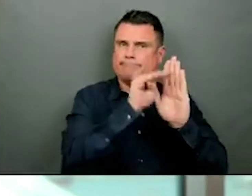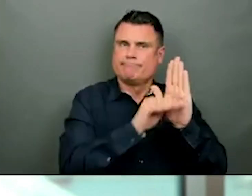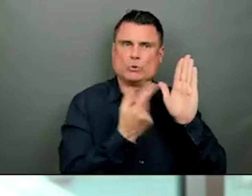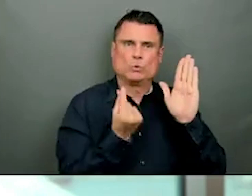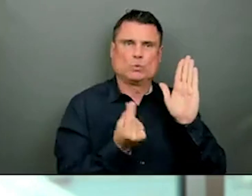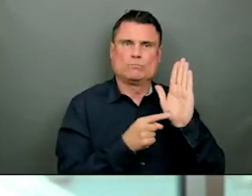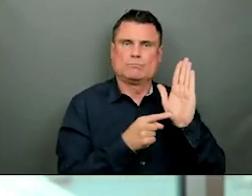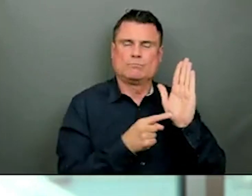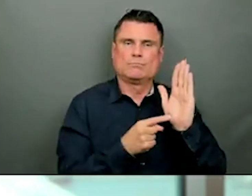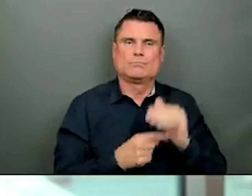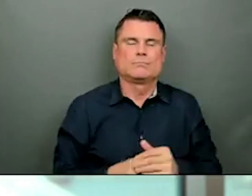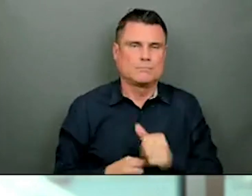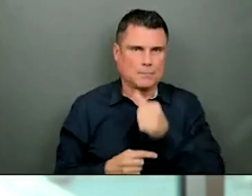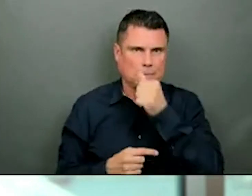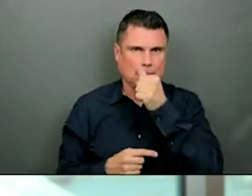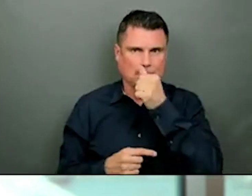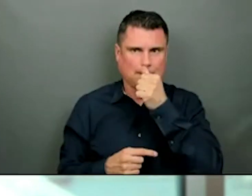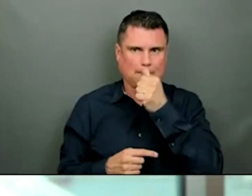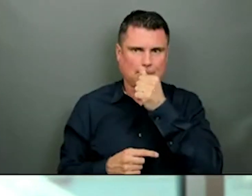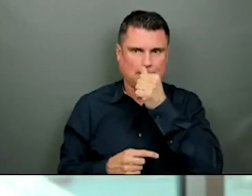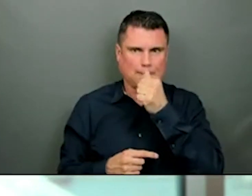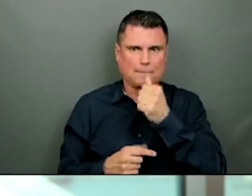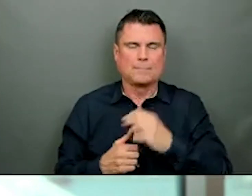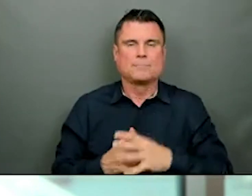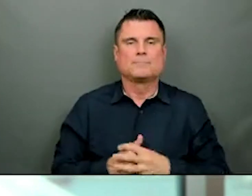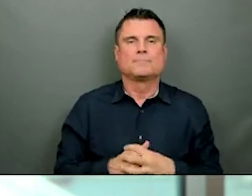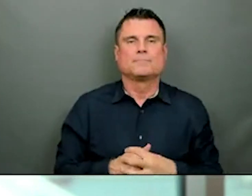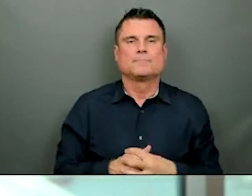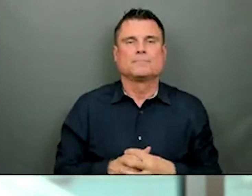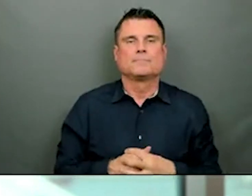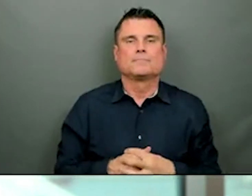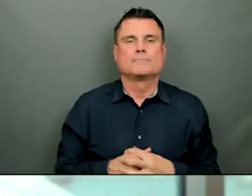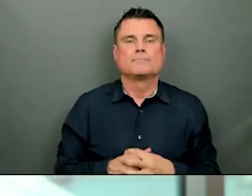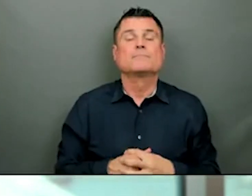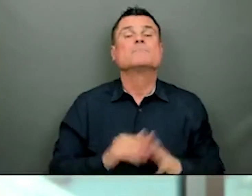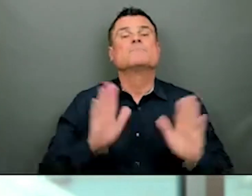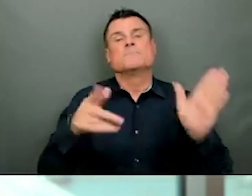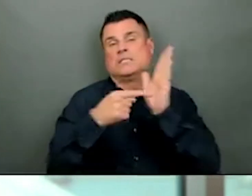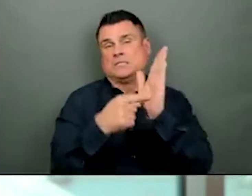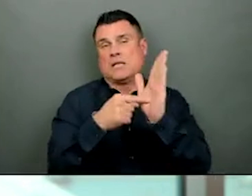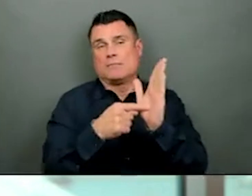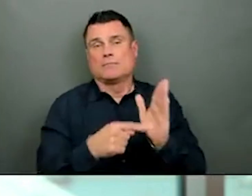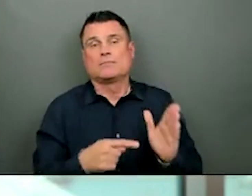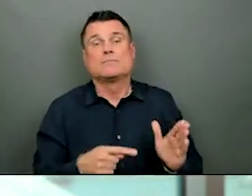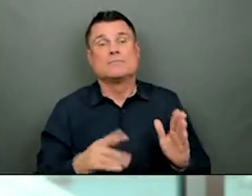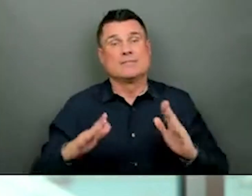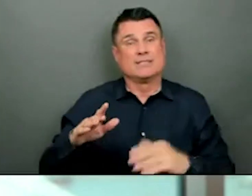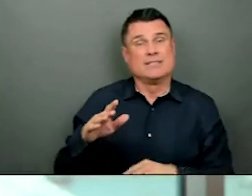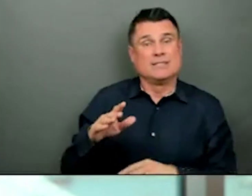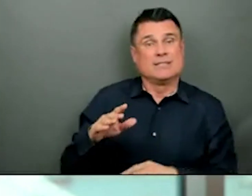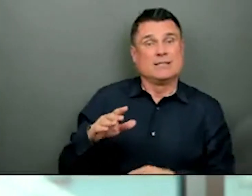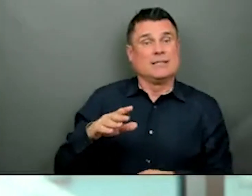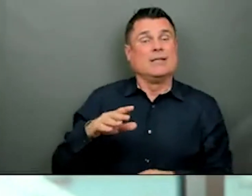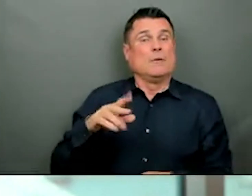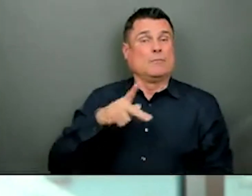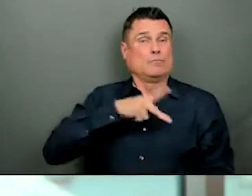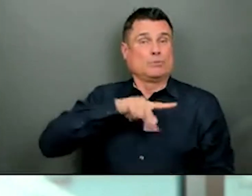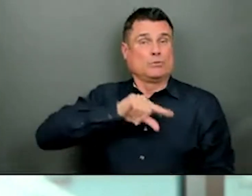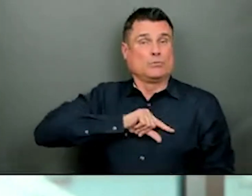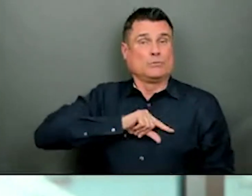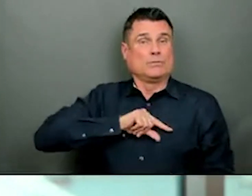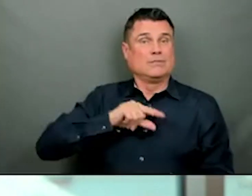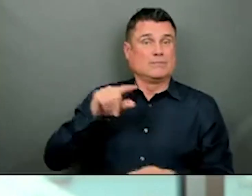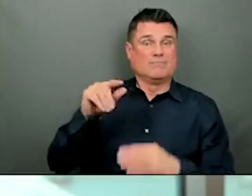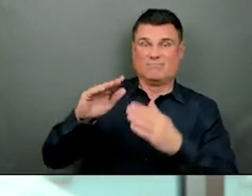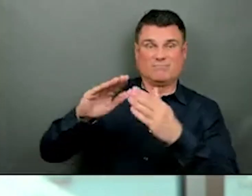9,008 people in the town of Prince Rupert in our campaign, in our effort there in the last week, our all-of-community effort in Prince Rupert. In